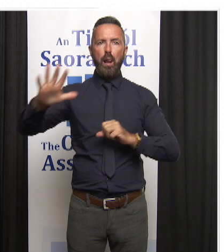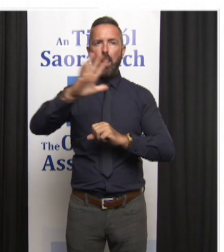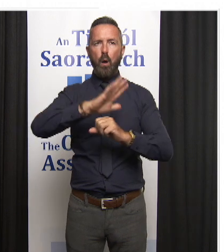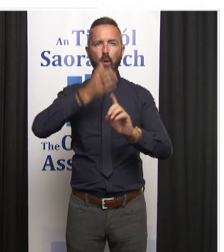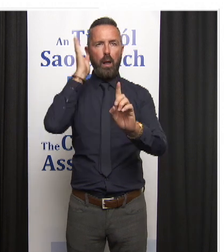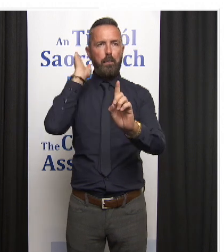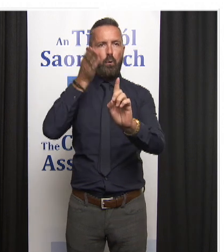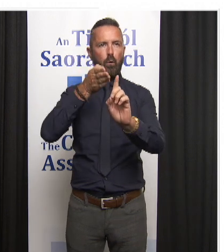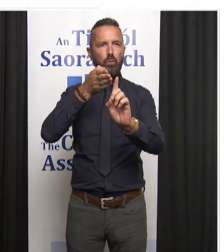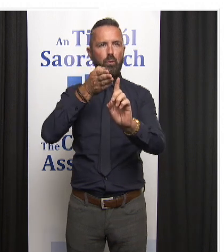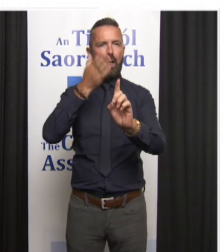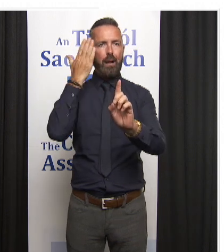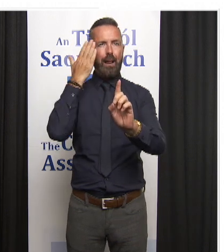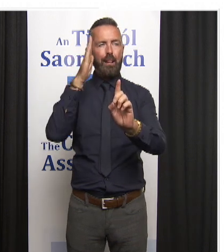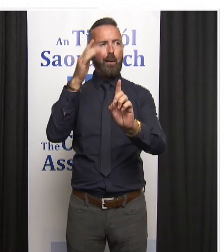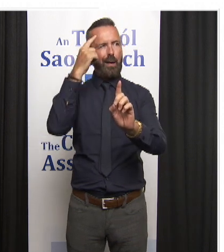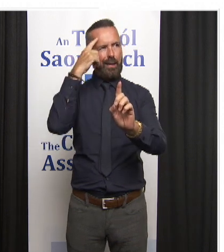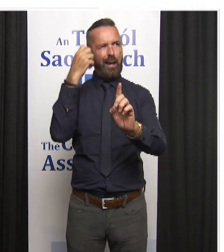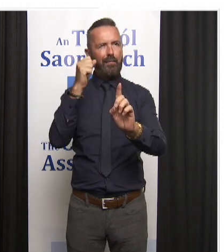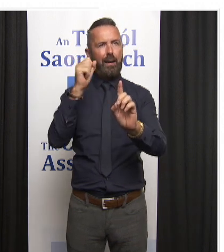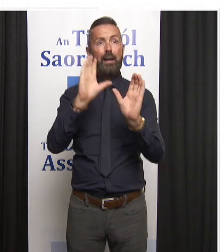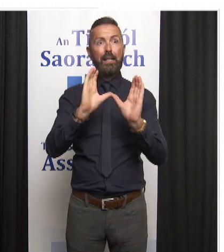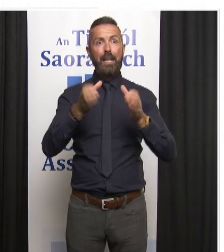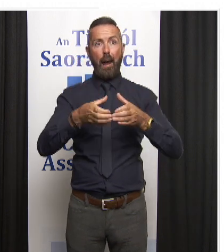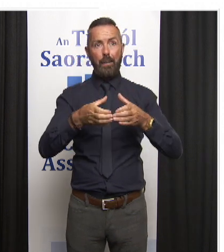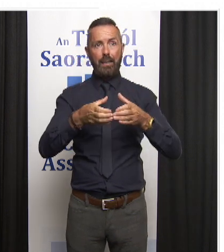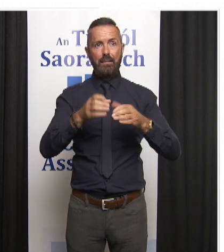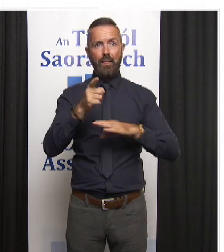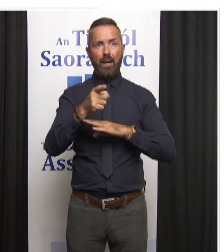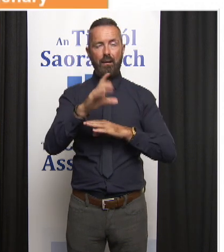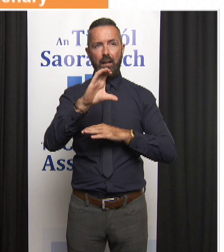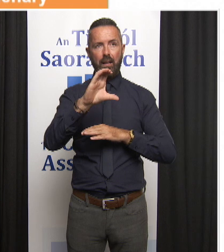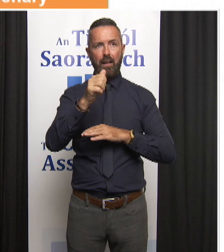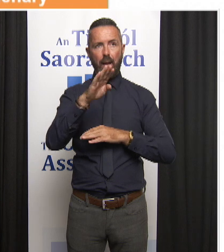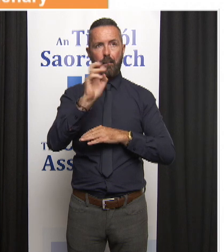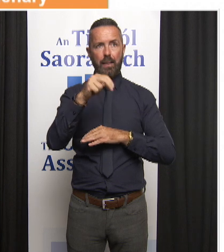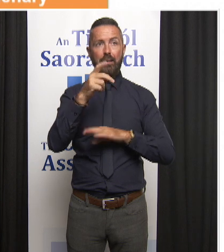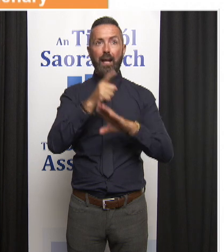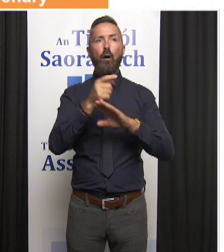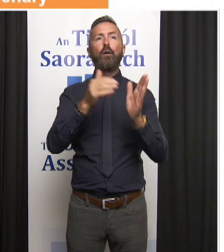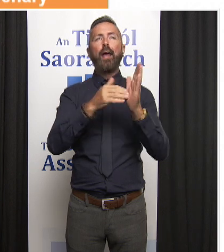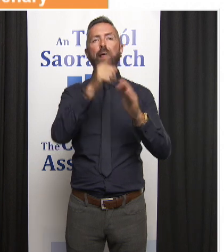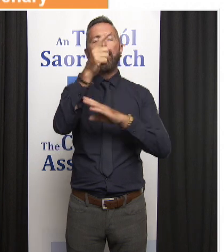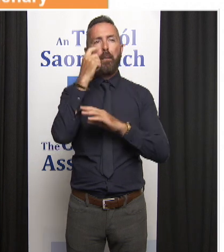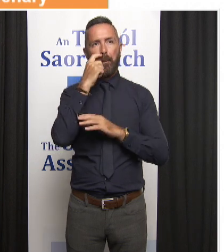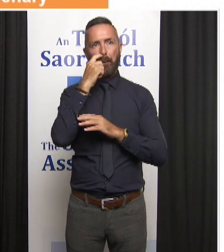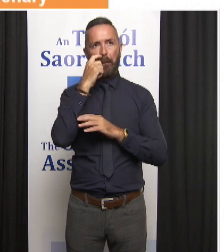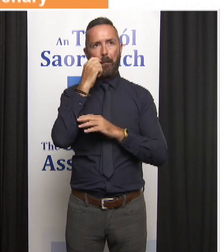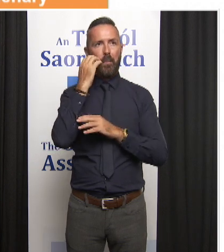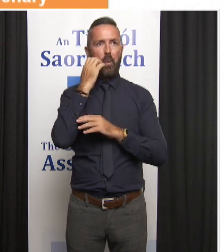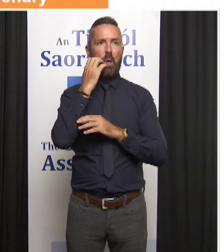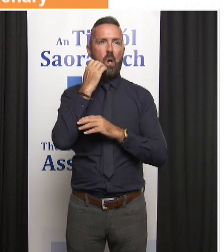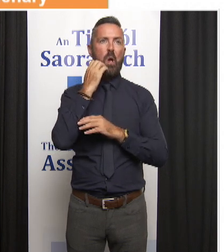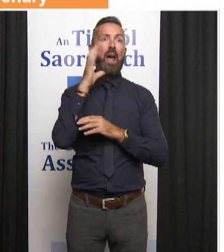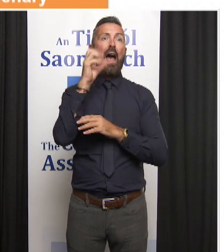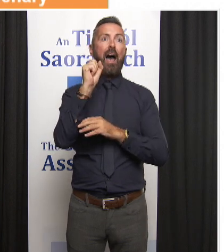of allowing, I think we had a cabinet there, I think it's the next slide. Yeah, so having the cabinet